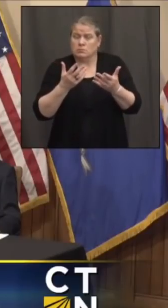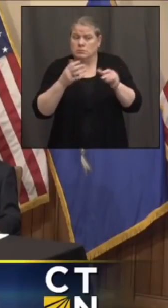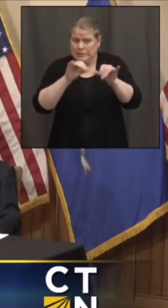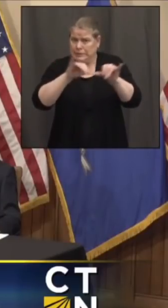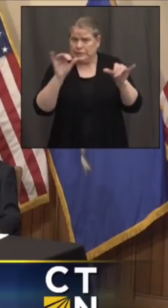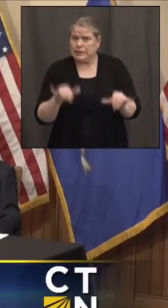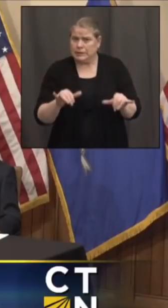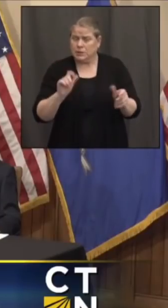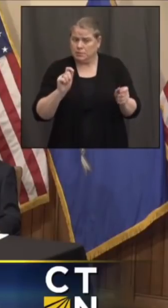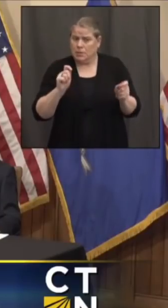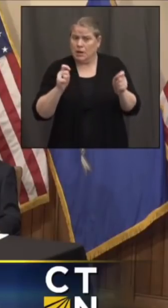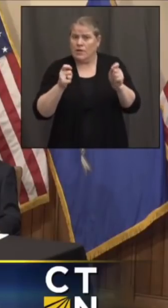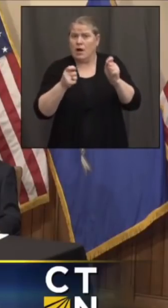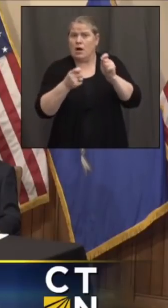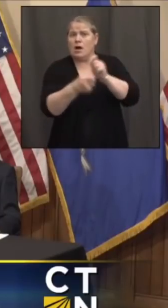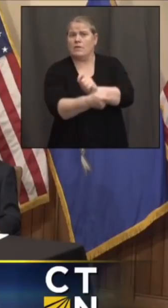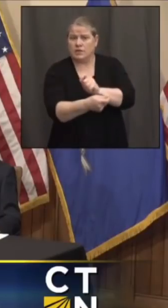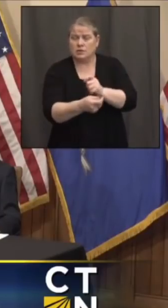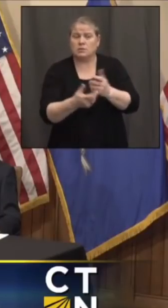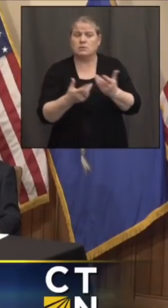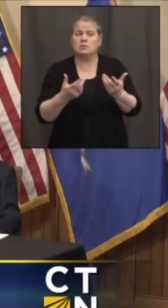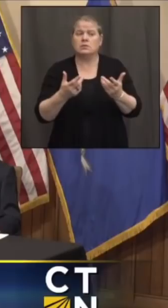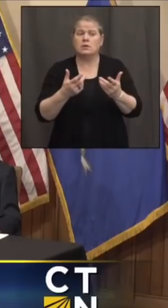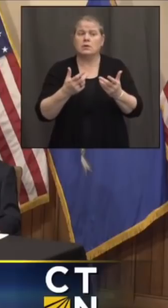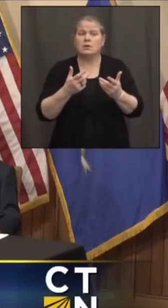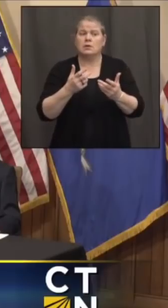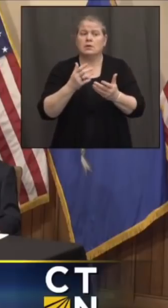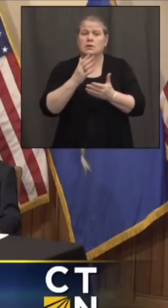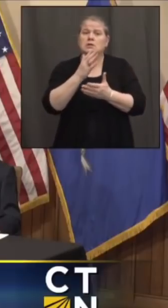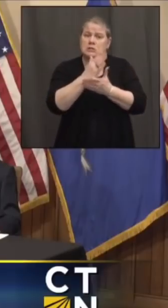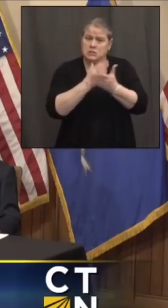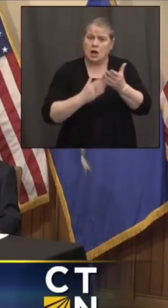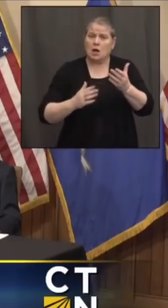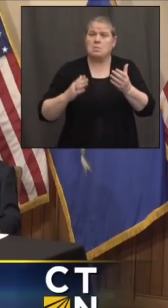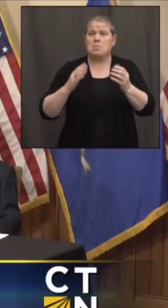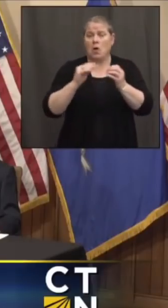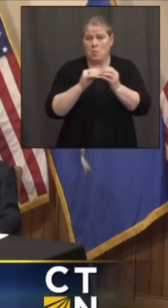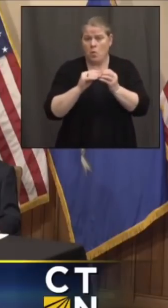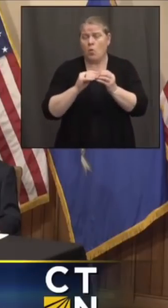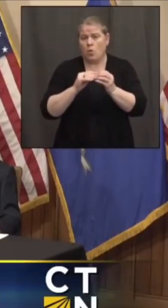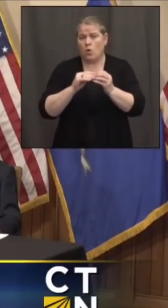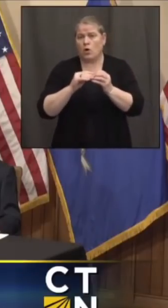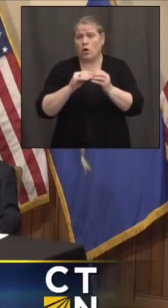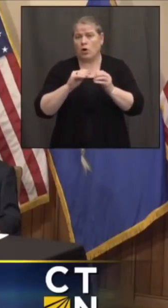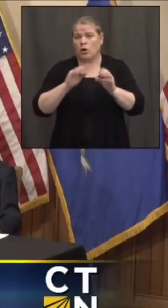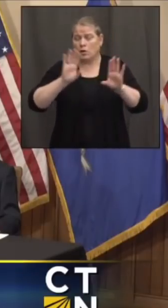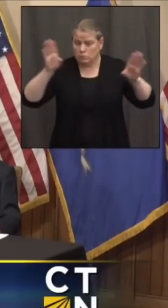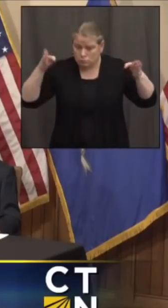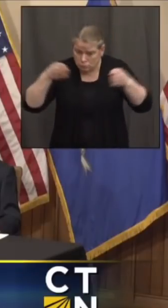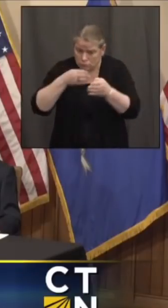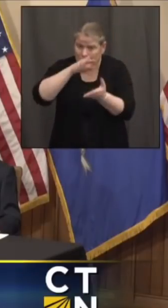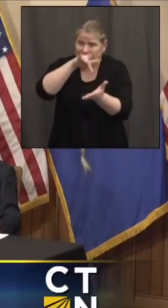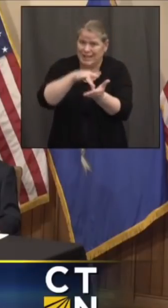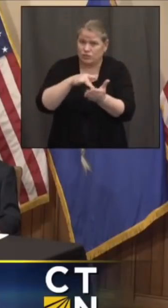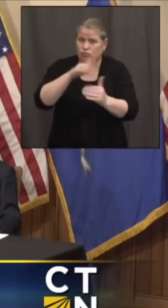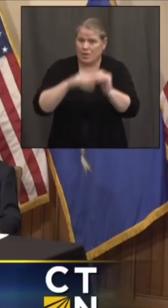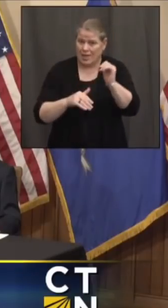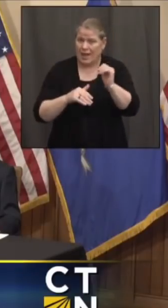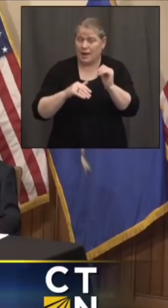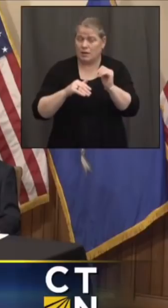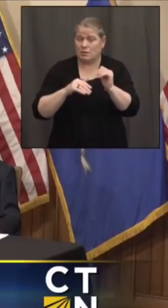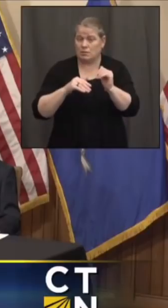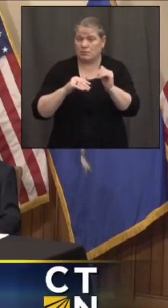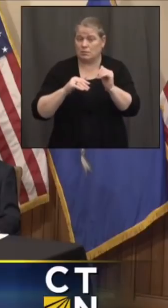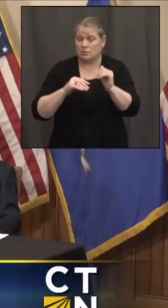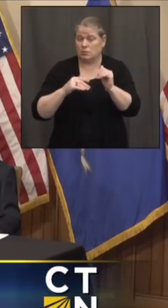evolving. There are elements of it that are more centralized than we normally see, in Connecticut